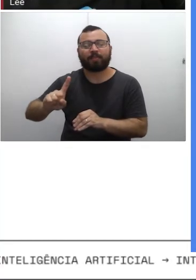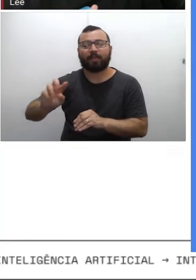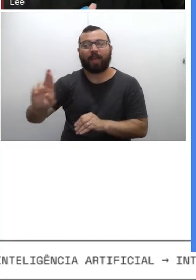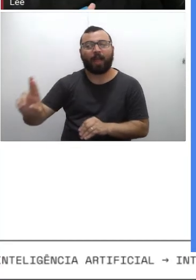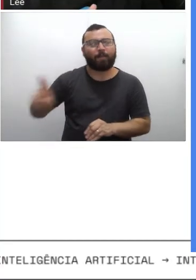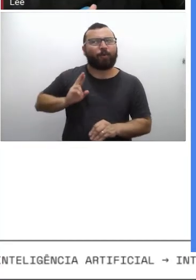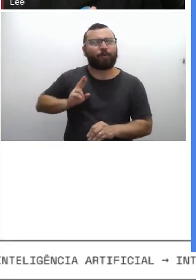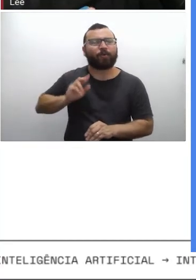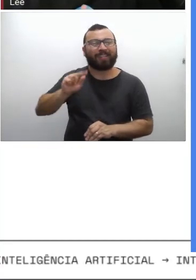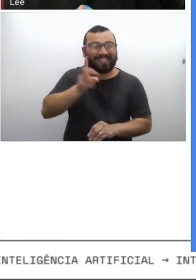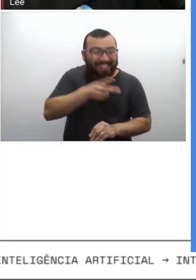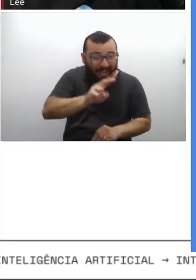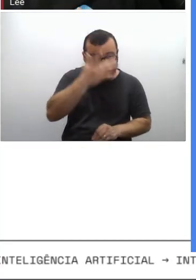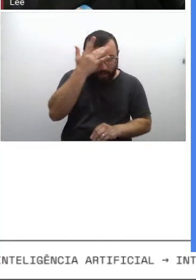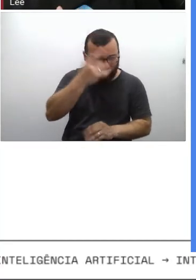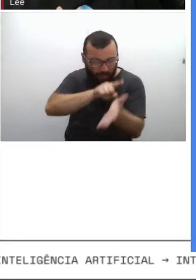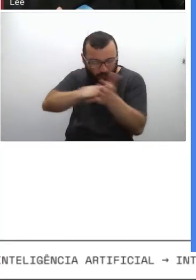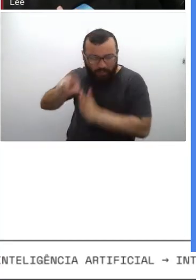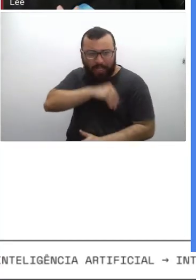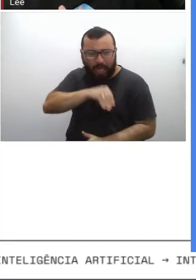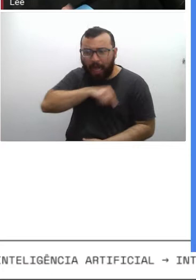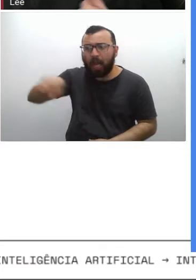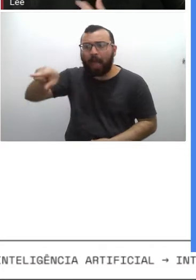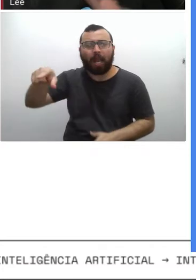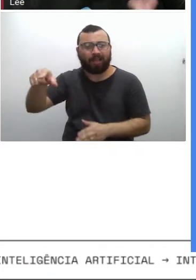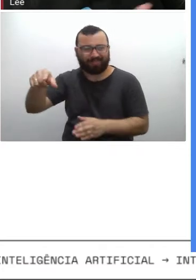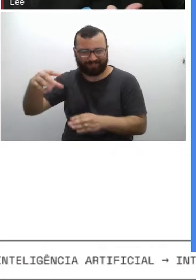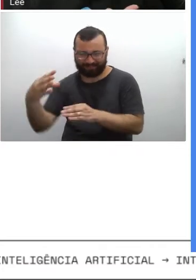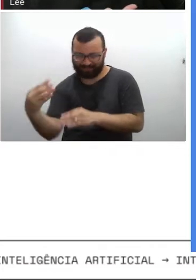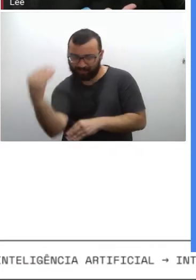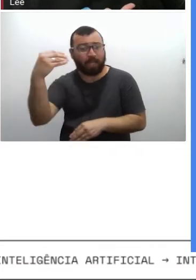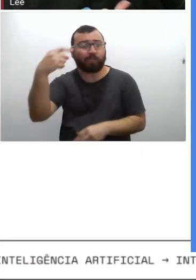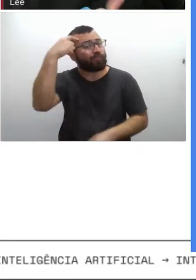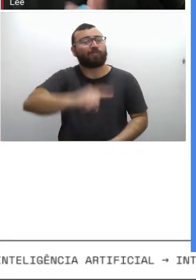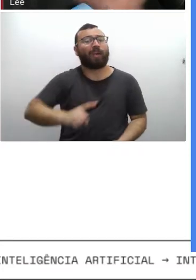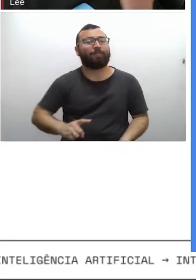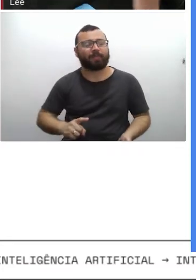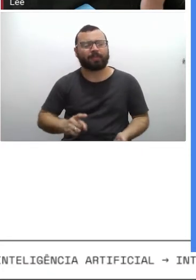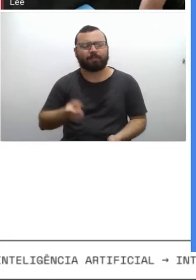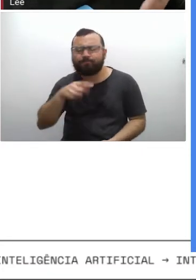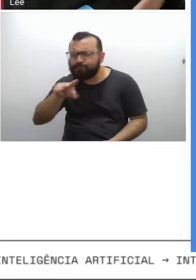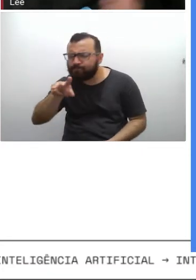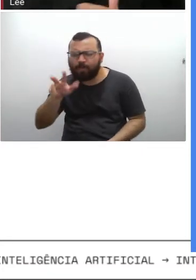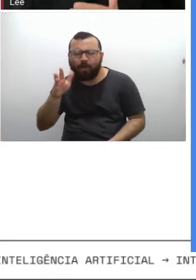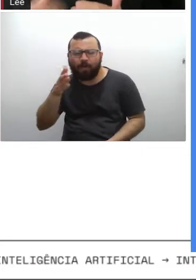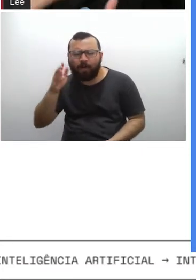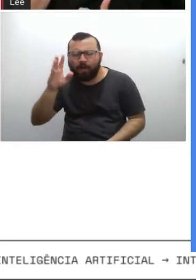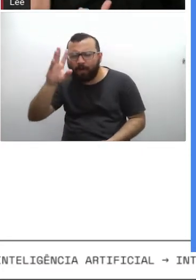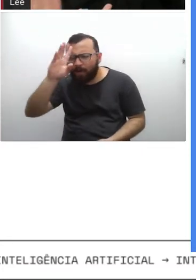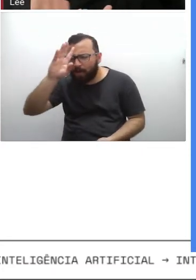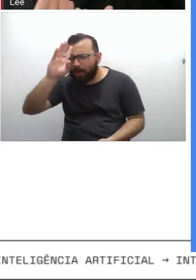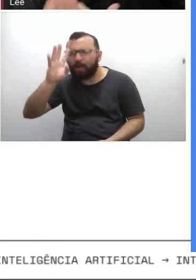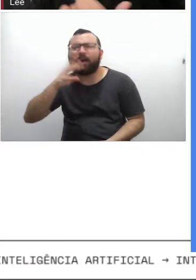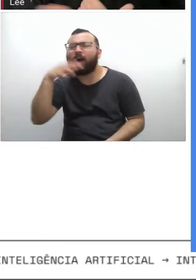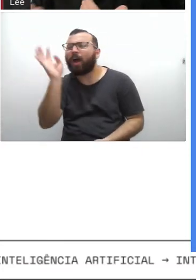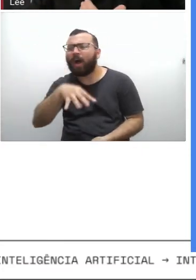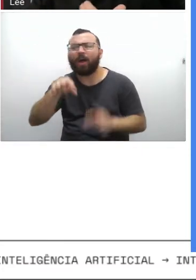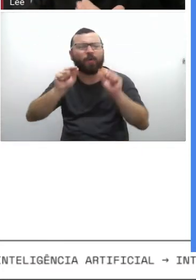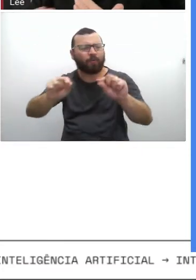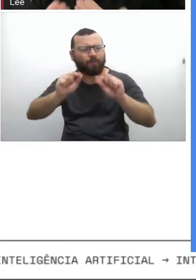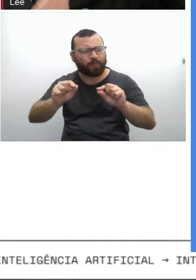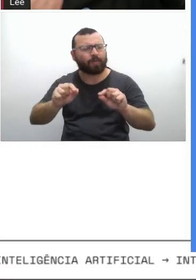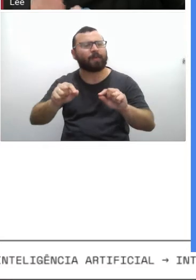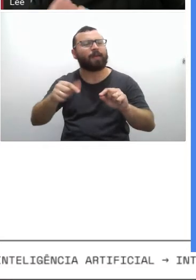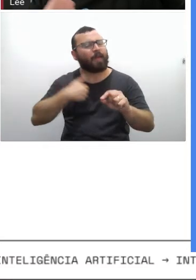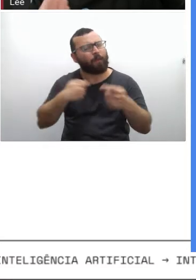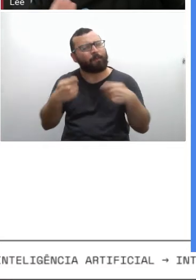about salaries, like when did the salary came in. And that is what I learned from this data. So I could go back into my bot builder tool like